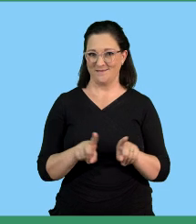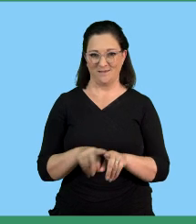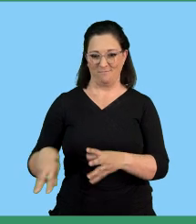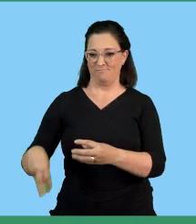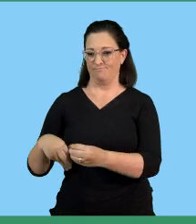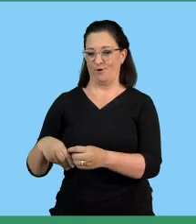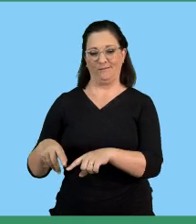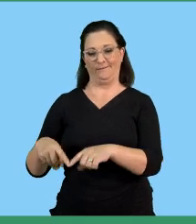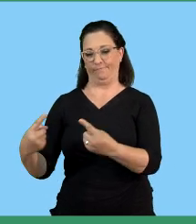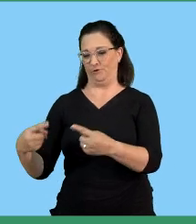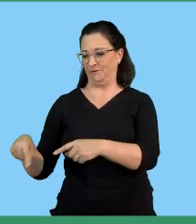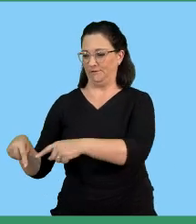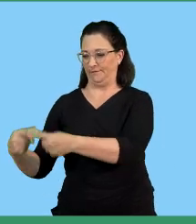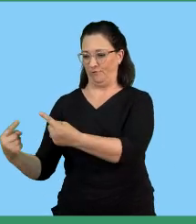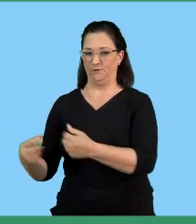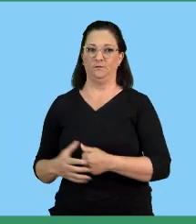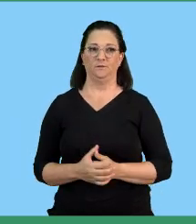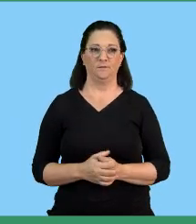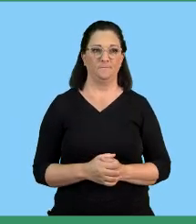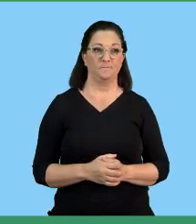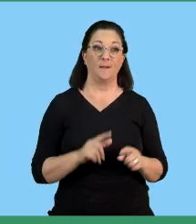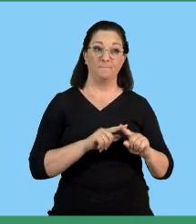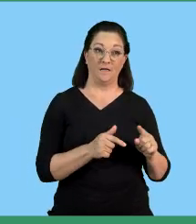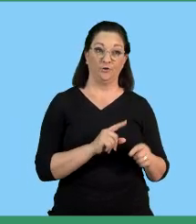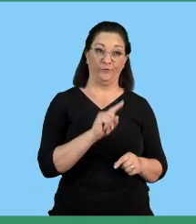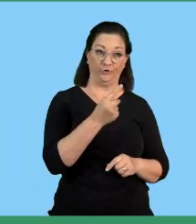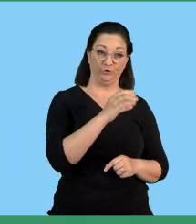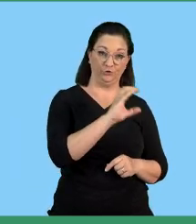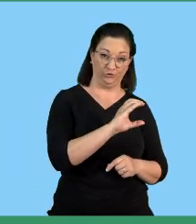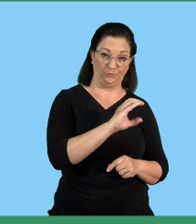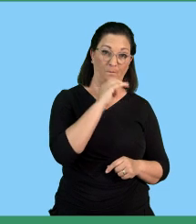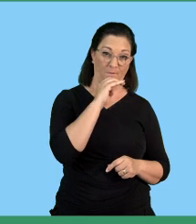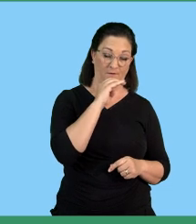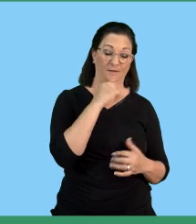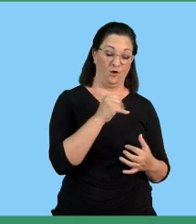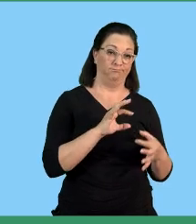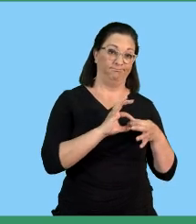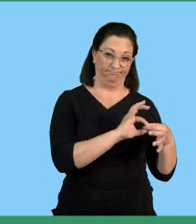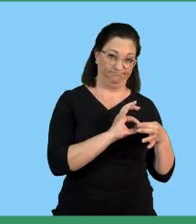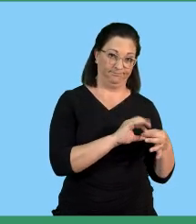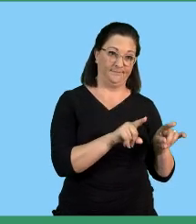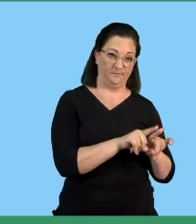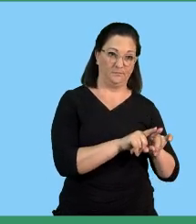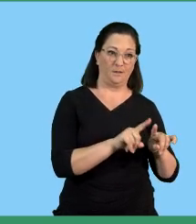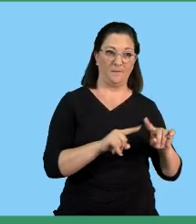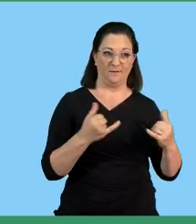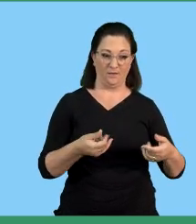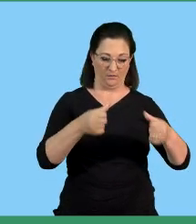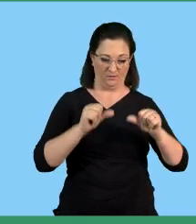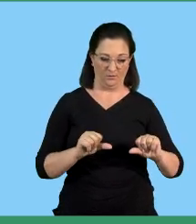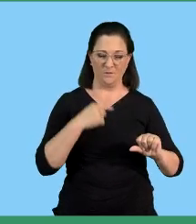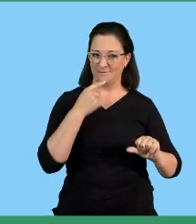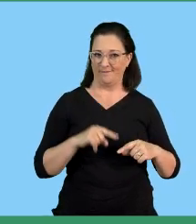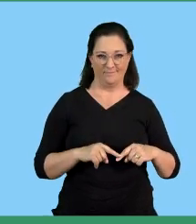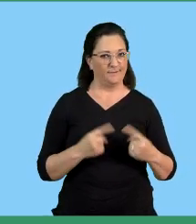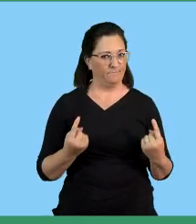unrelated or different. Let's go back to concentric. It's related. Here it's unrelated or different to existing